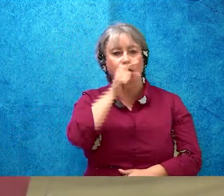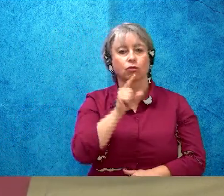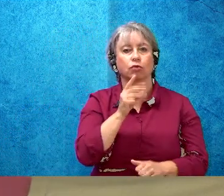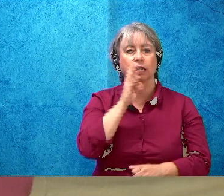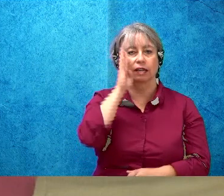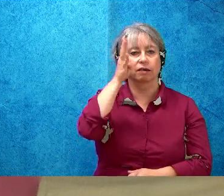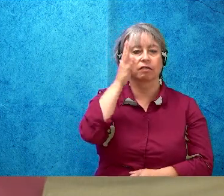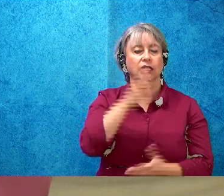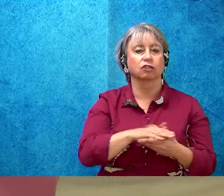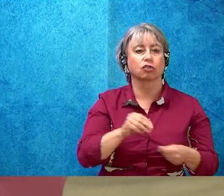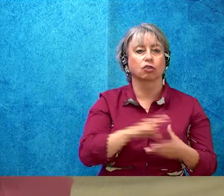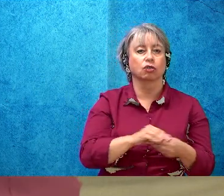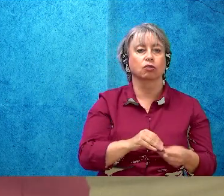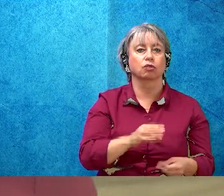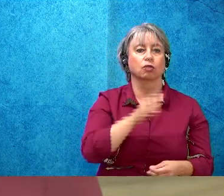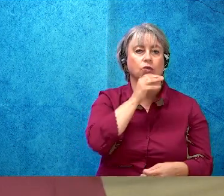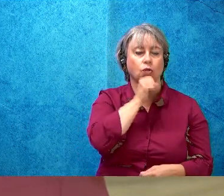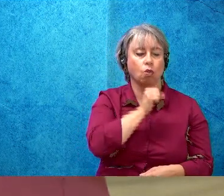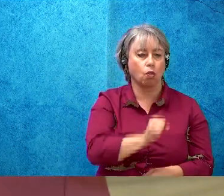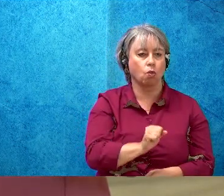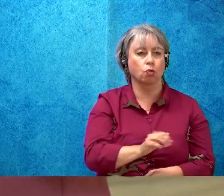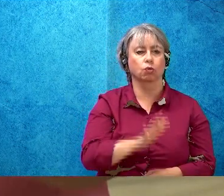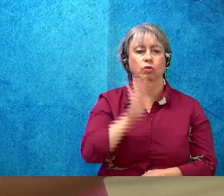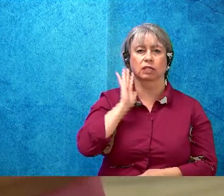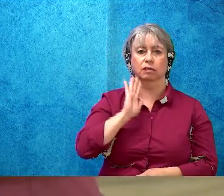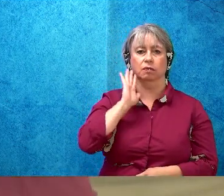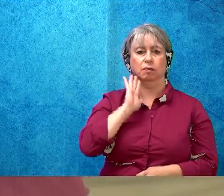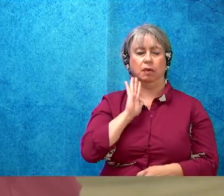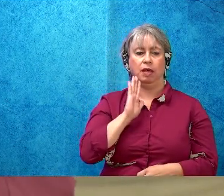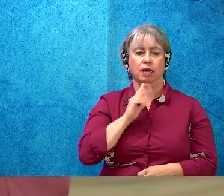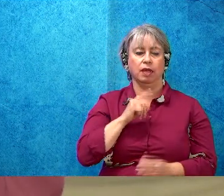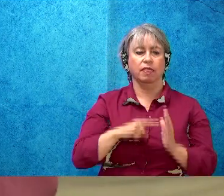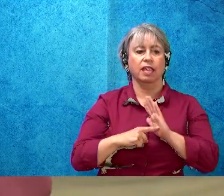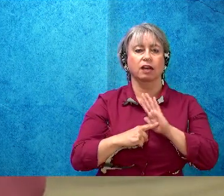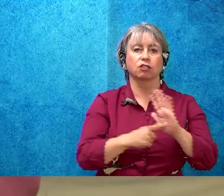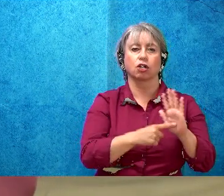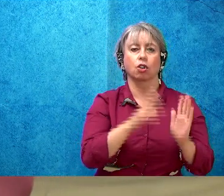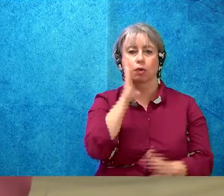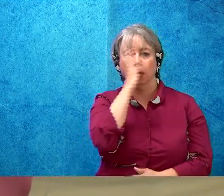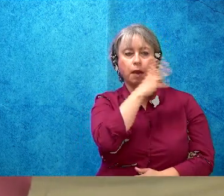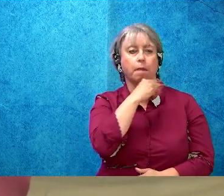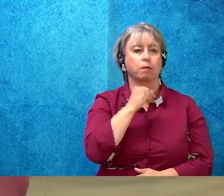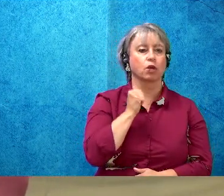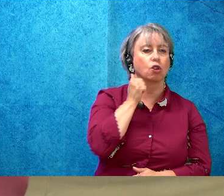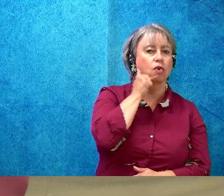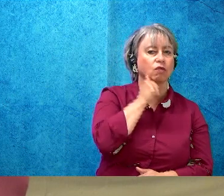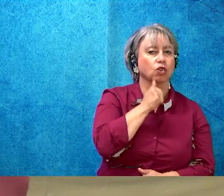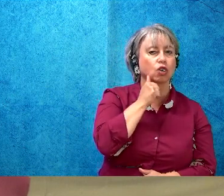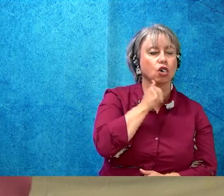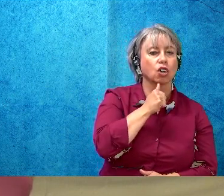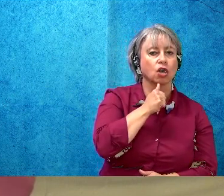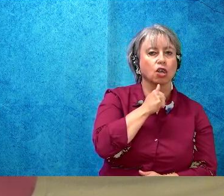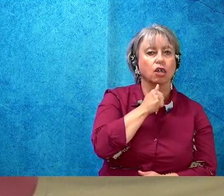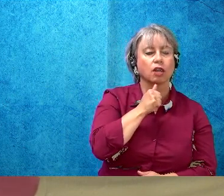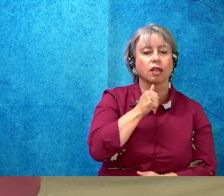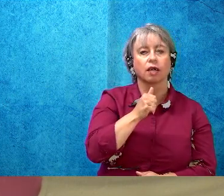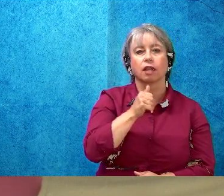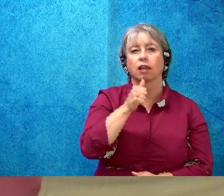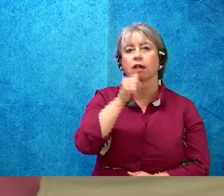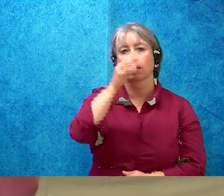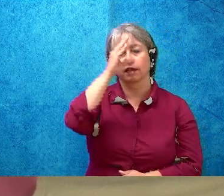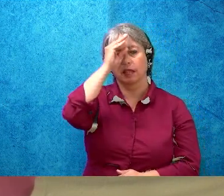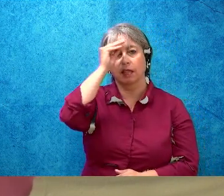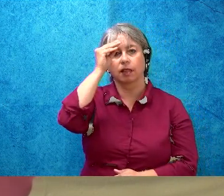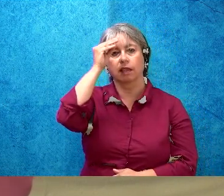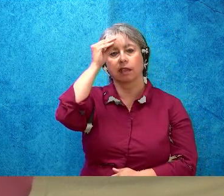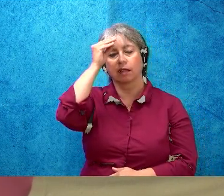story showing you the same thing. Beautiful girl, okay? You see the guy that seems like never ending. If you've